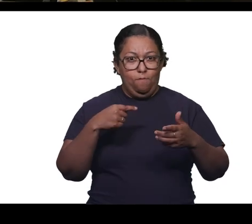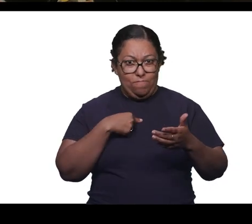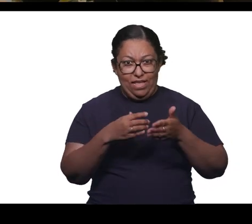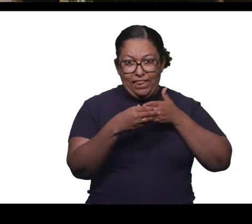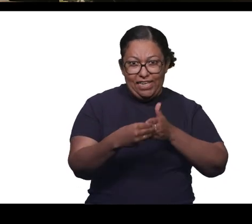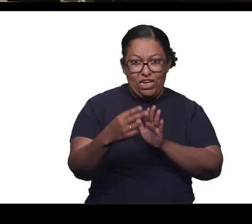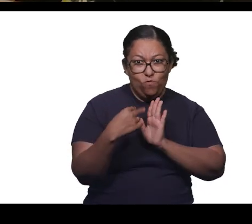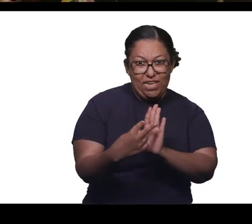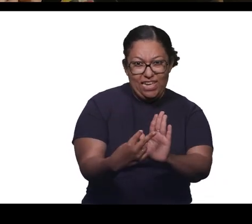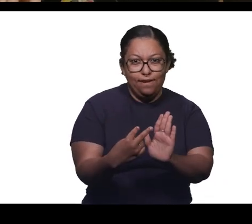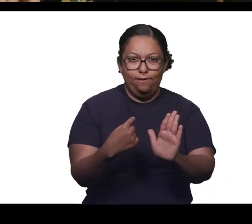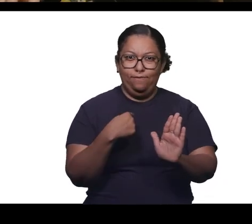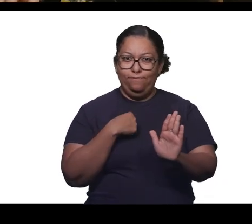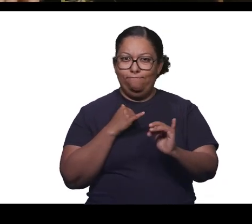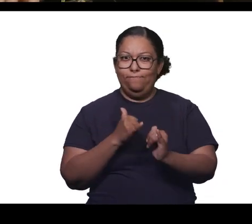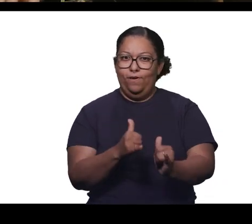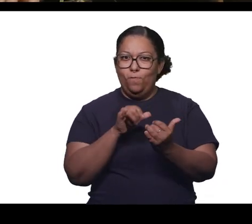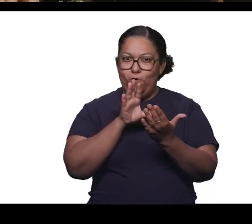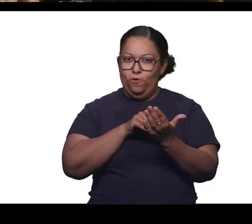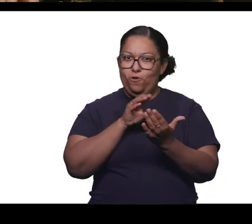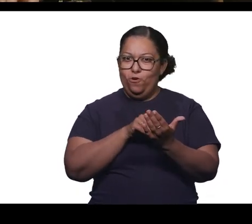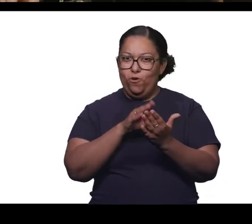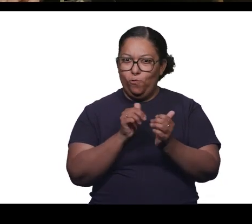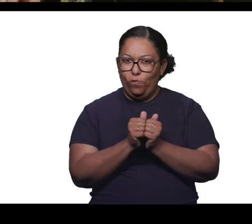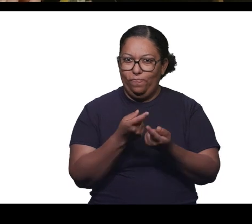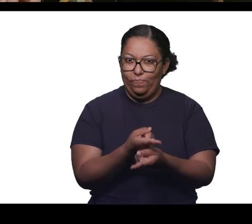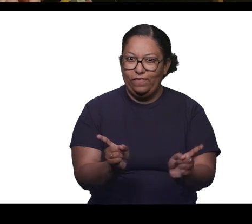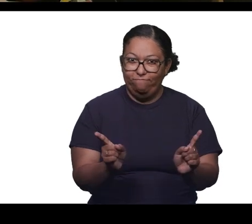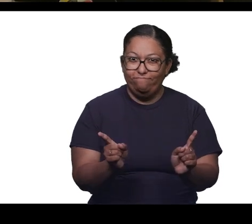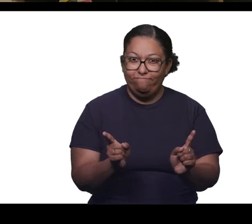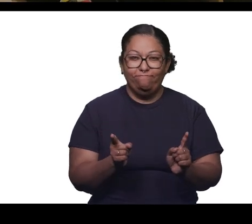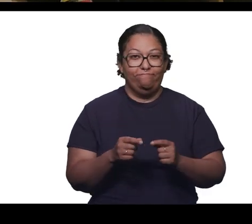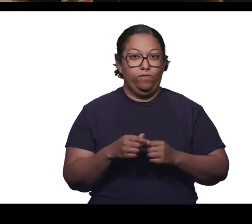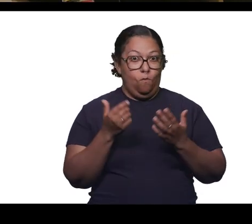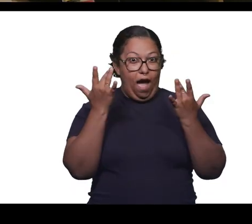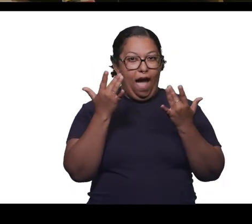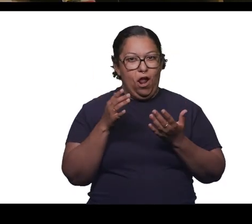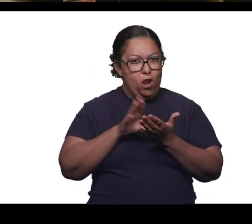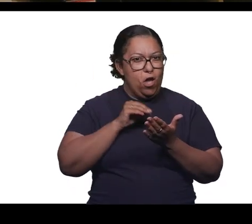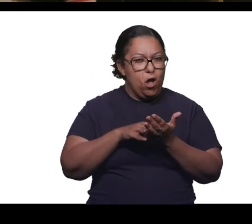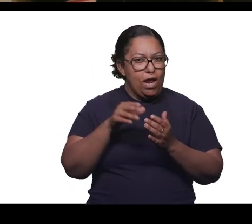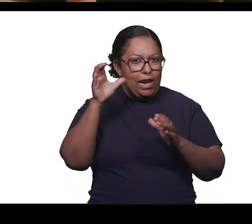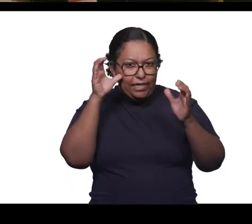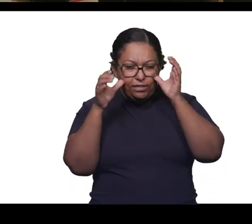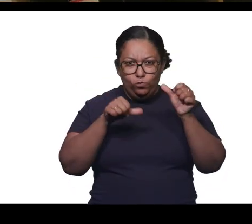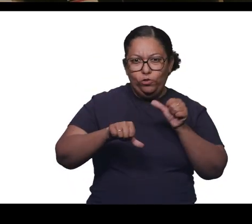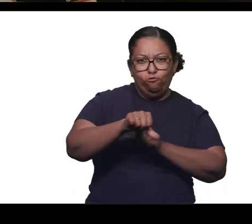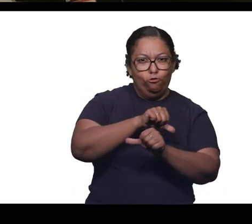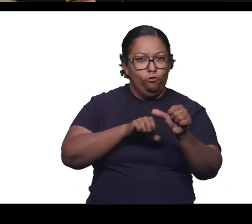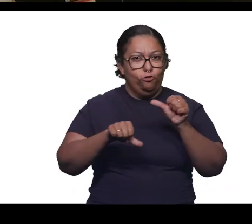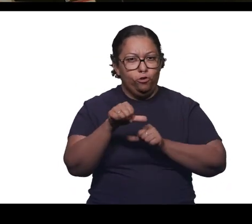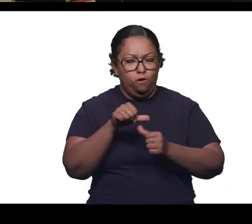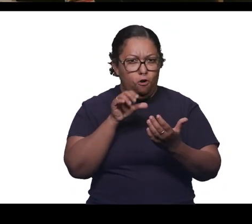the co-learners with them because we are all learning and listening to each other and just learning so much from one another. In terms